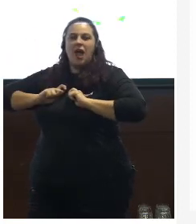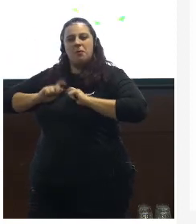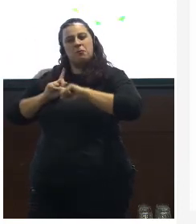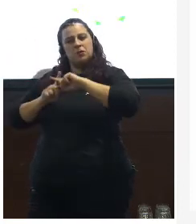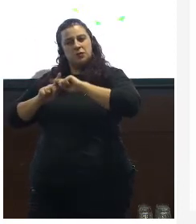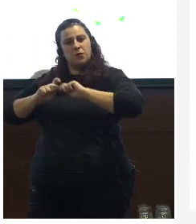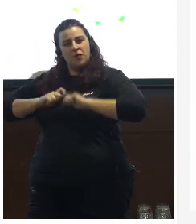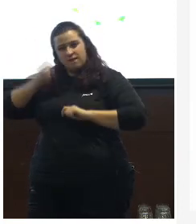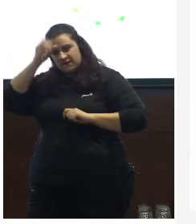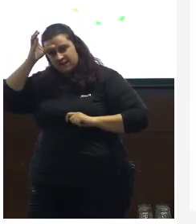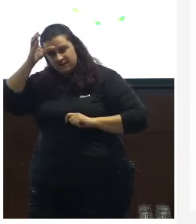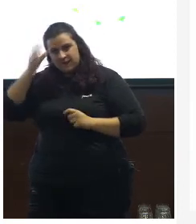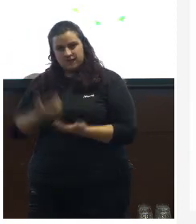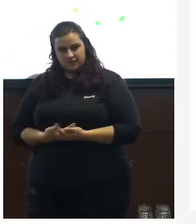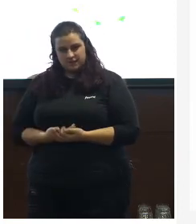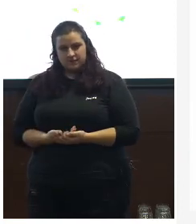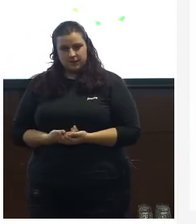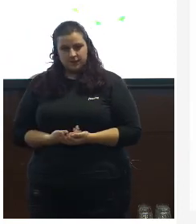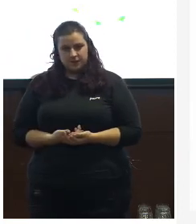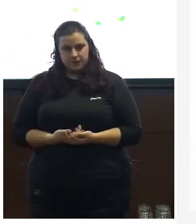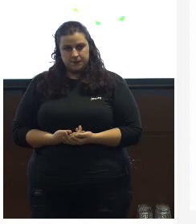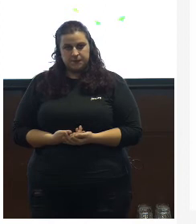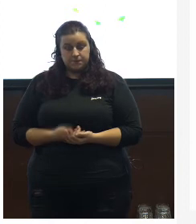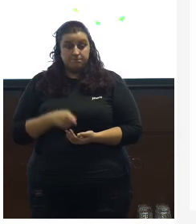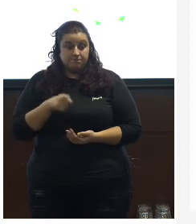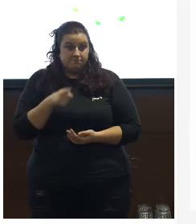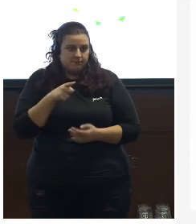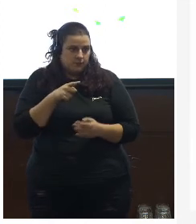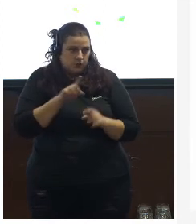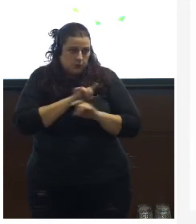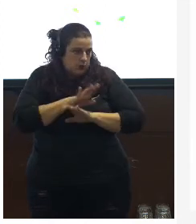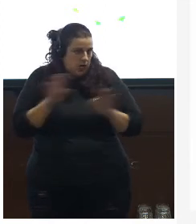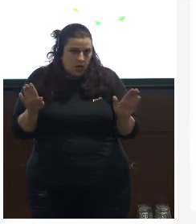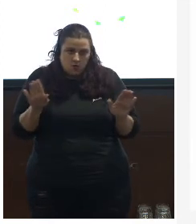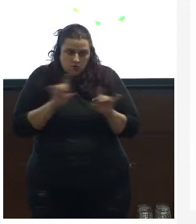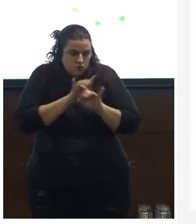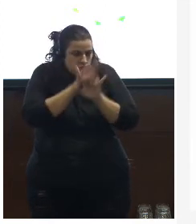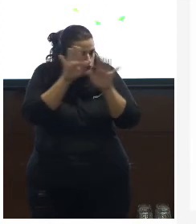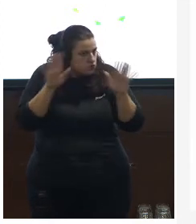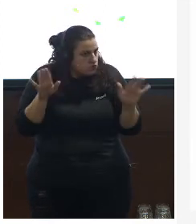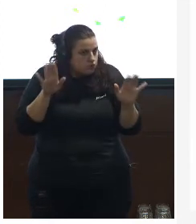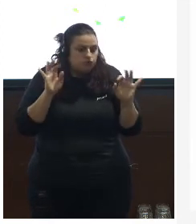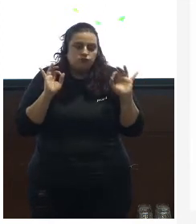And this is one of our main guidelines. Then, of course, accessibility. What does accessibility